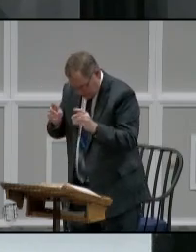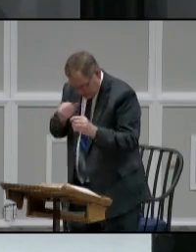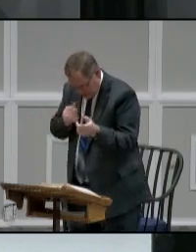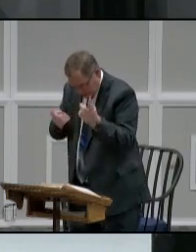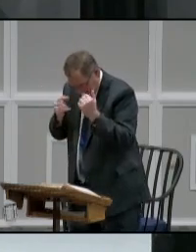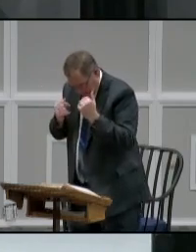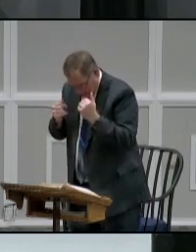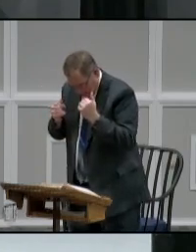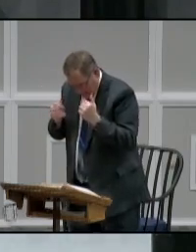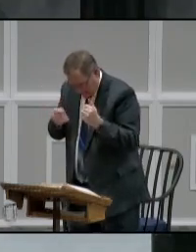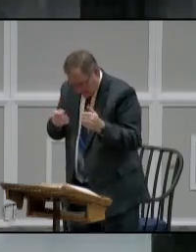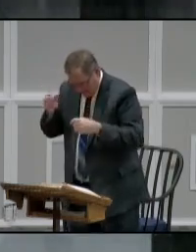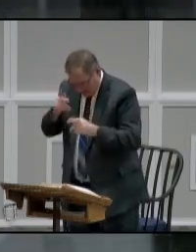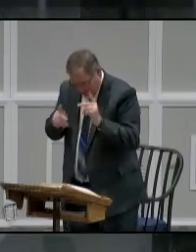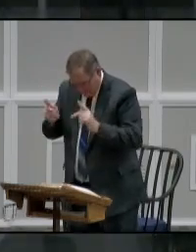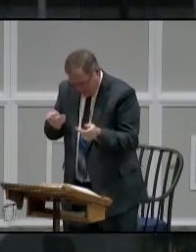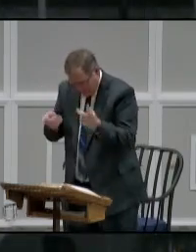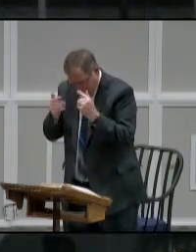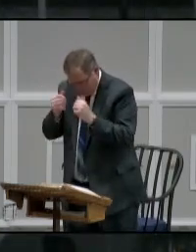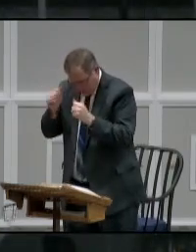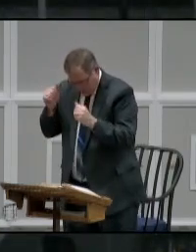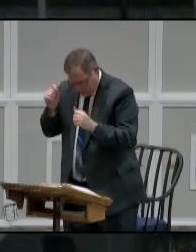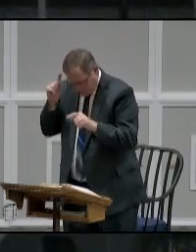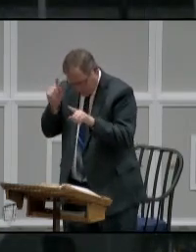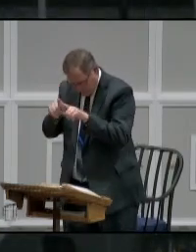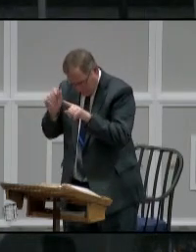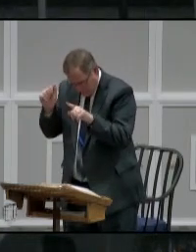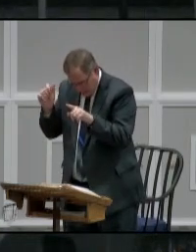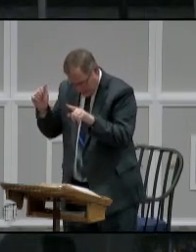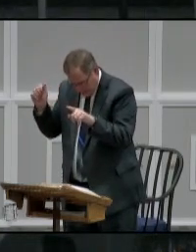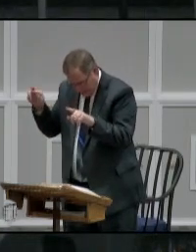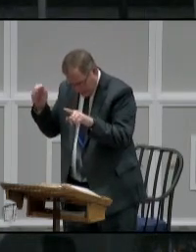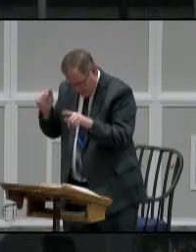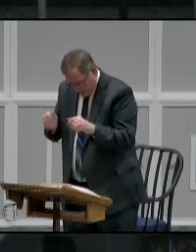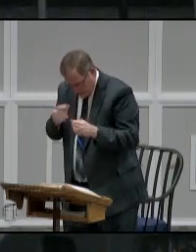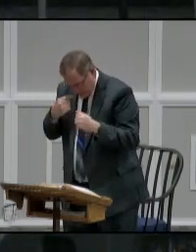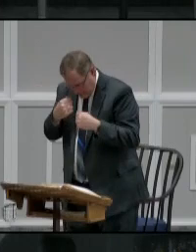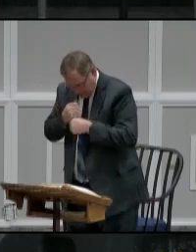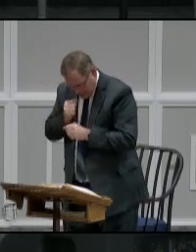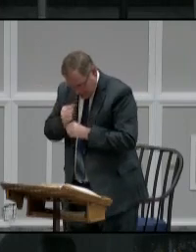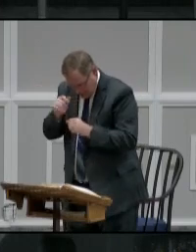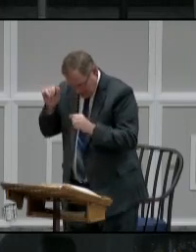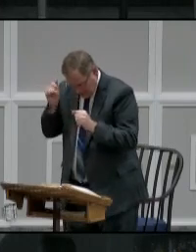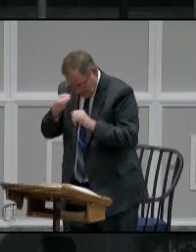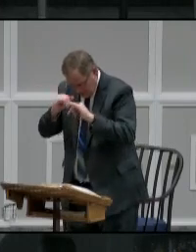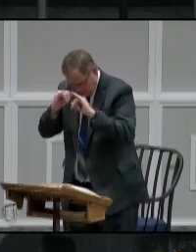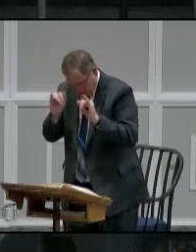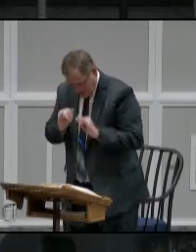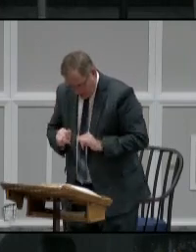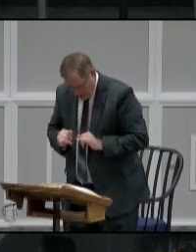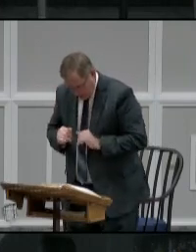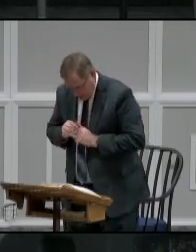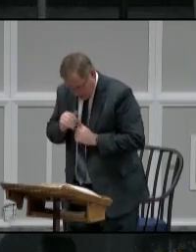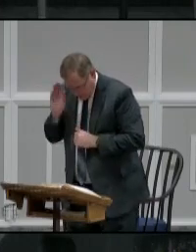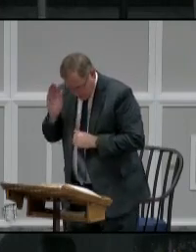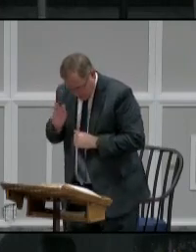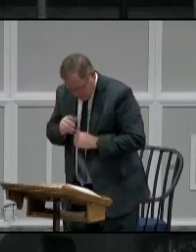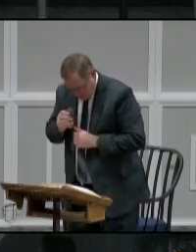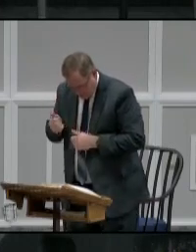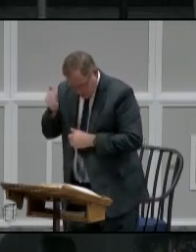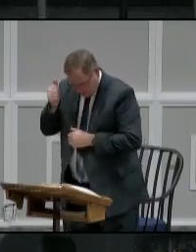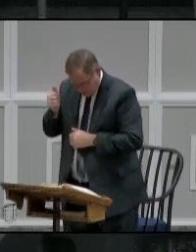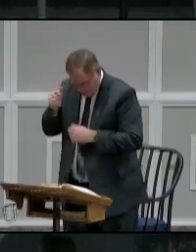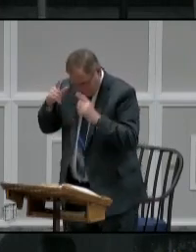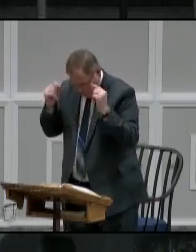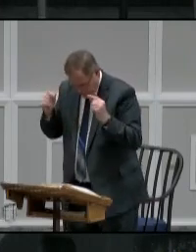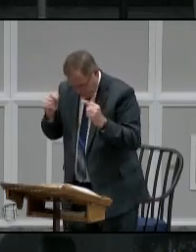said unto him, Up, make us gods which shall go before us. For as for this Moses, the man which brought us up out of the land of Egypt, we wot not what has